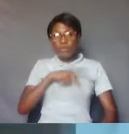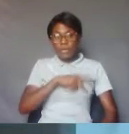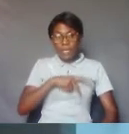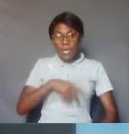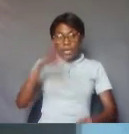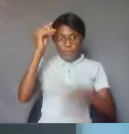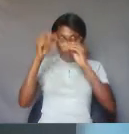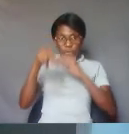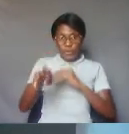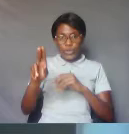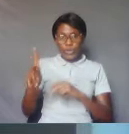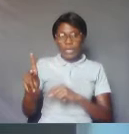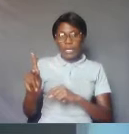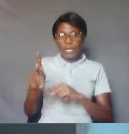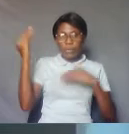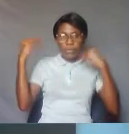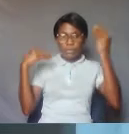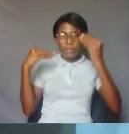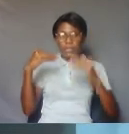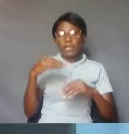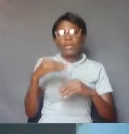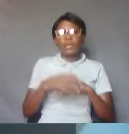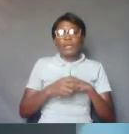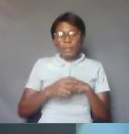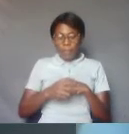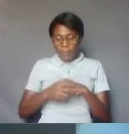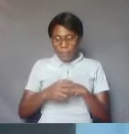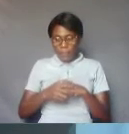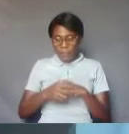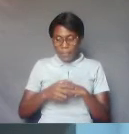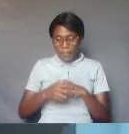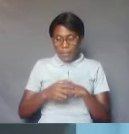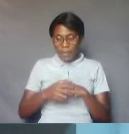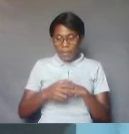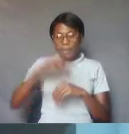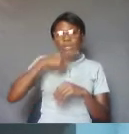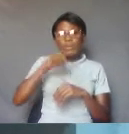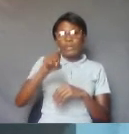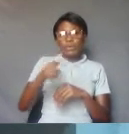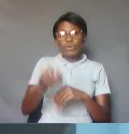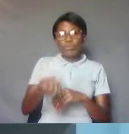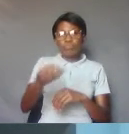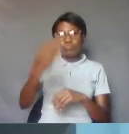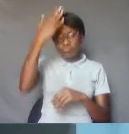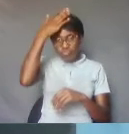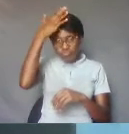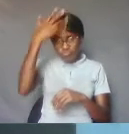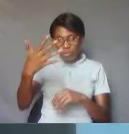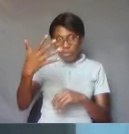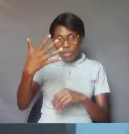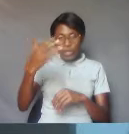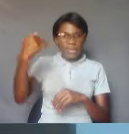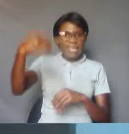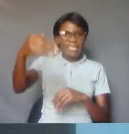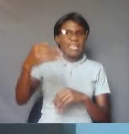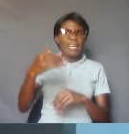the UK, in the University of Birmingham. He acquired blindness when he was 40. So